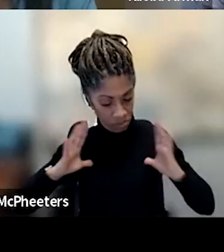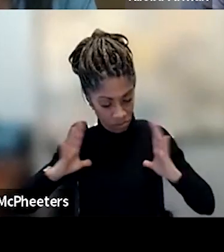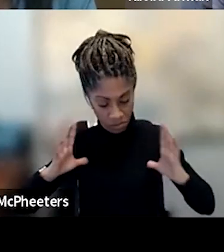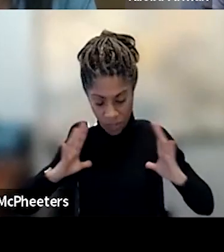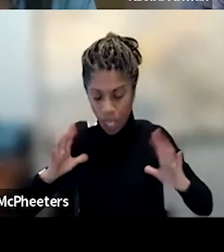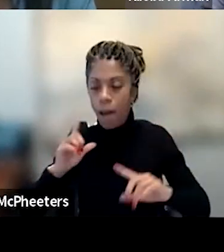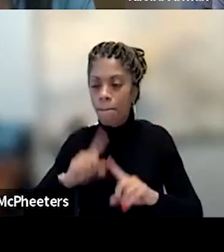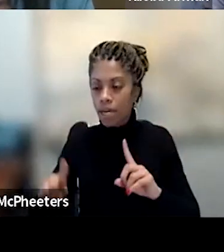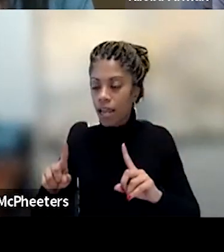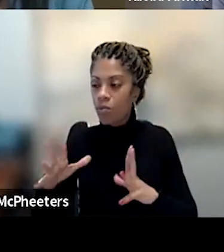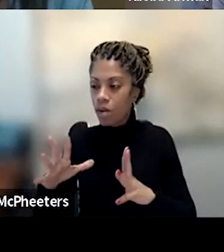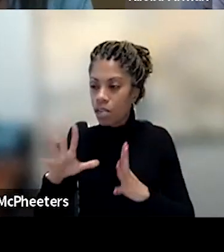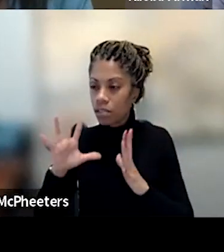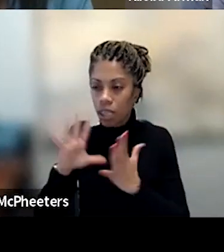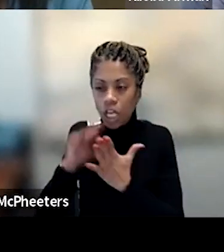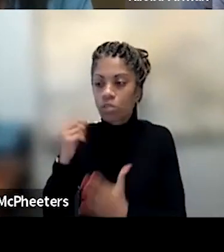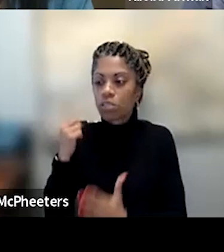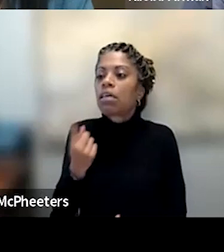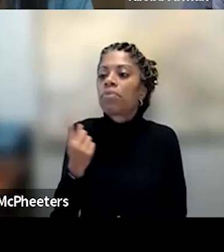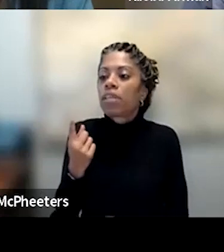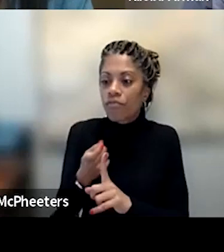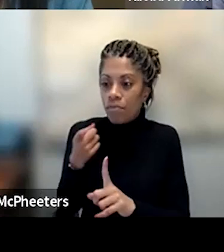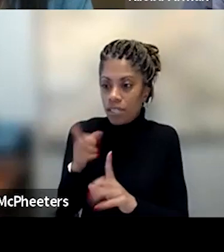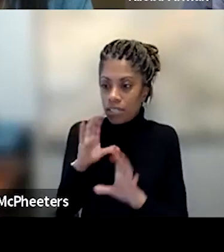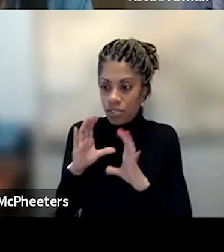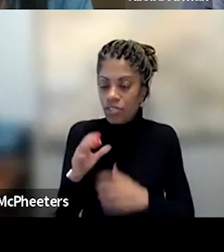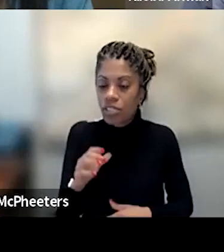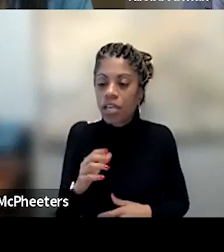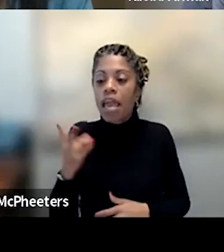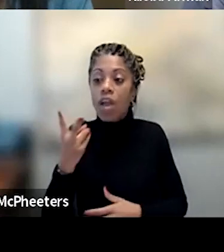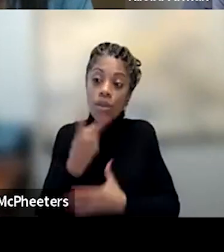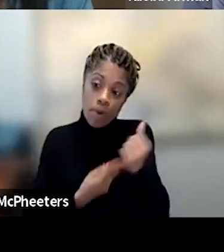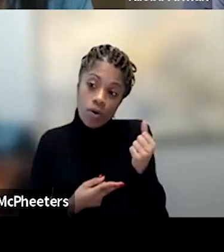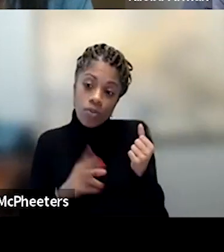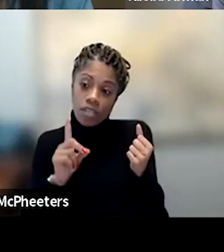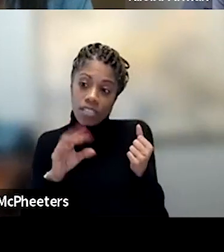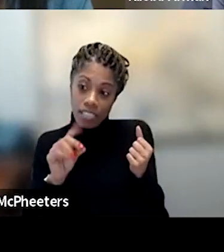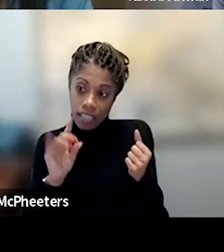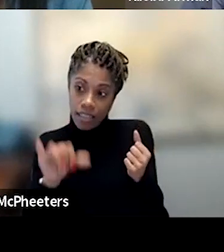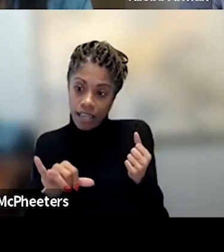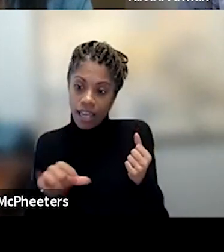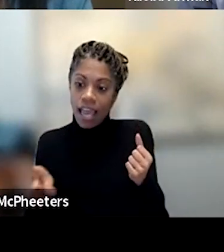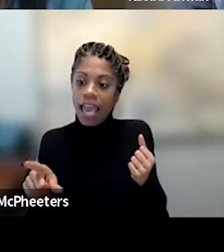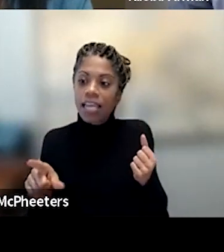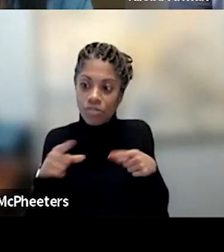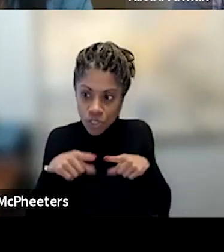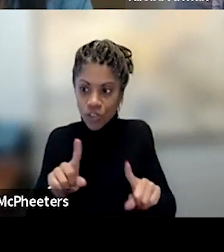and learn from me. And we both did that. And that woman expressed a lot of white guilt as we were talking.